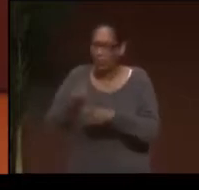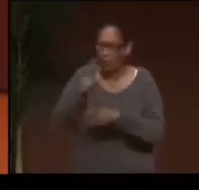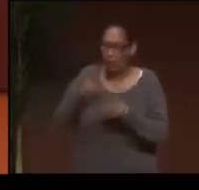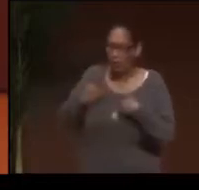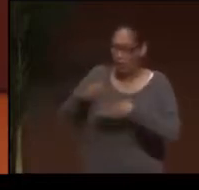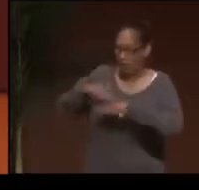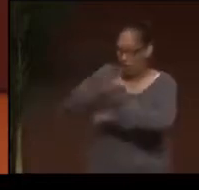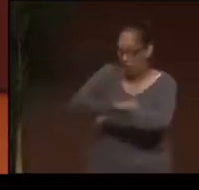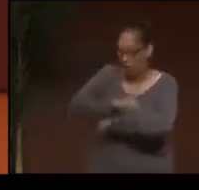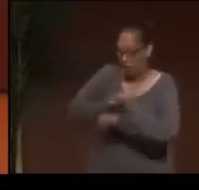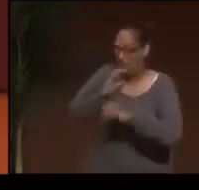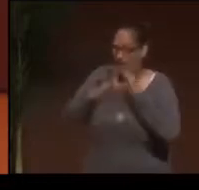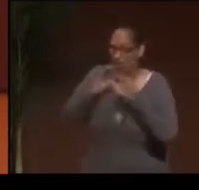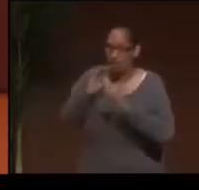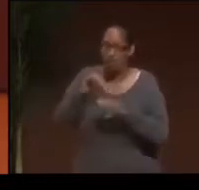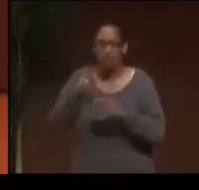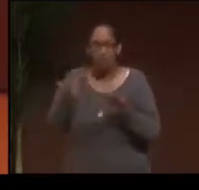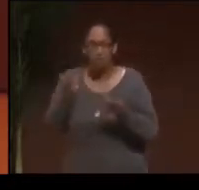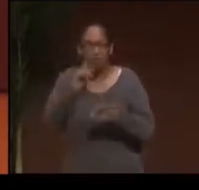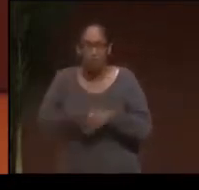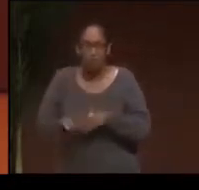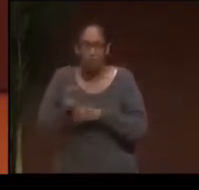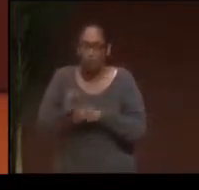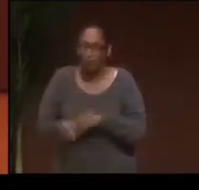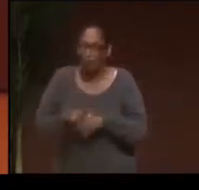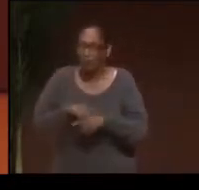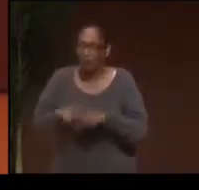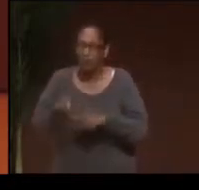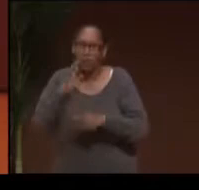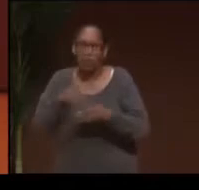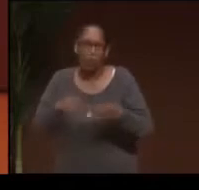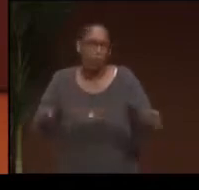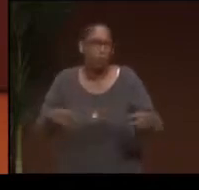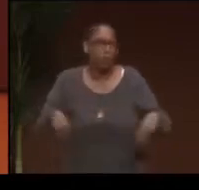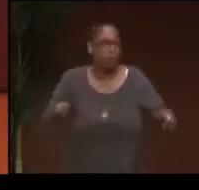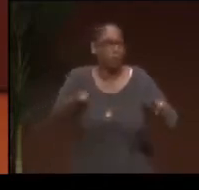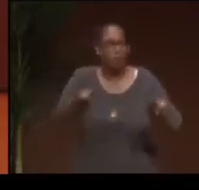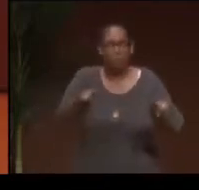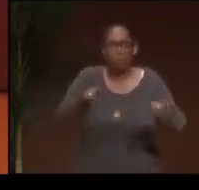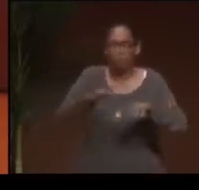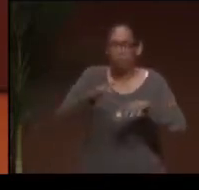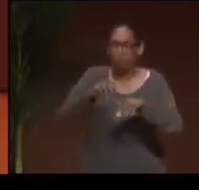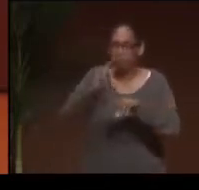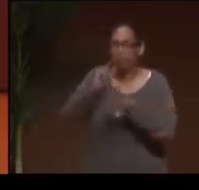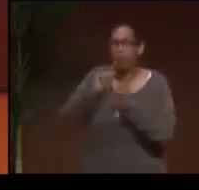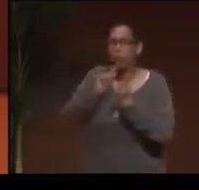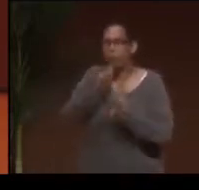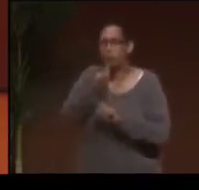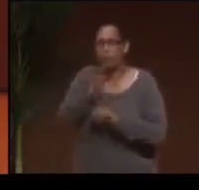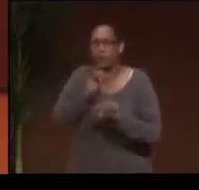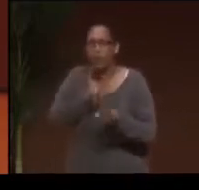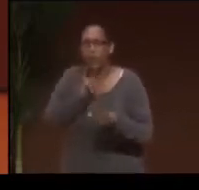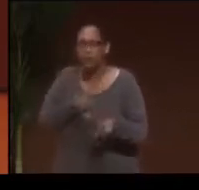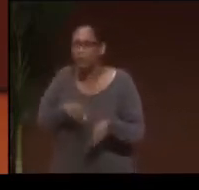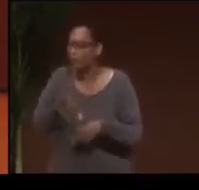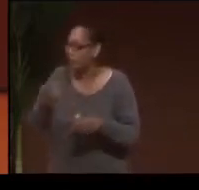conversation between us for about 20 minutes, and then we're going to open up the floor for the last 20 minutes with the audience. And all of you are